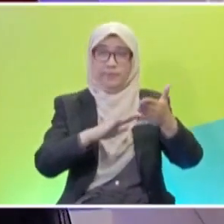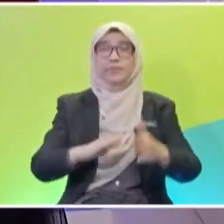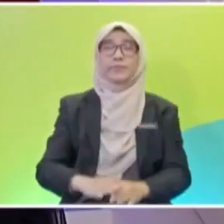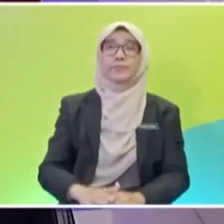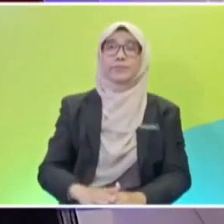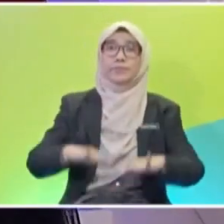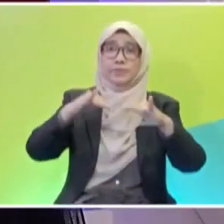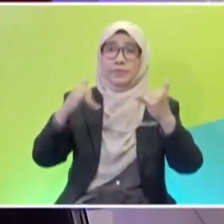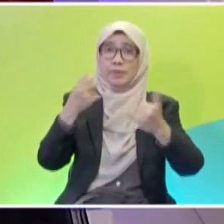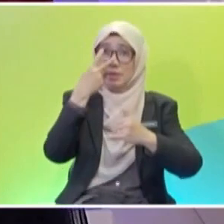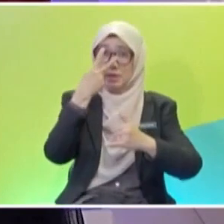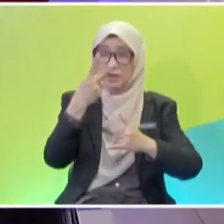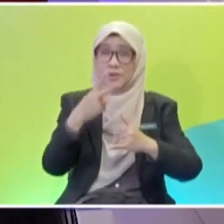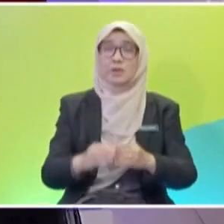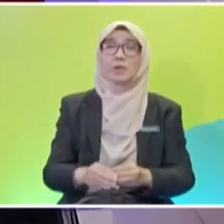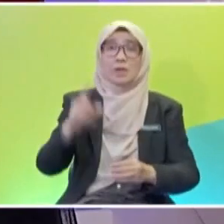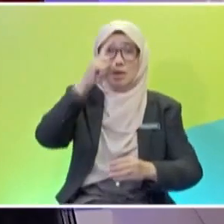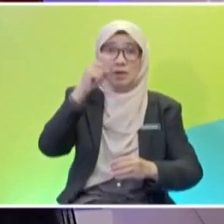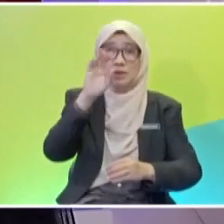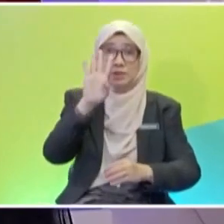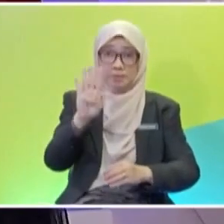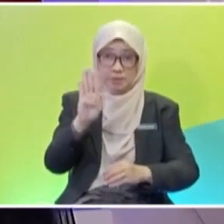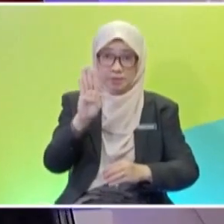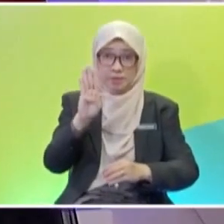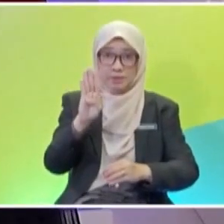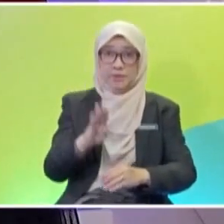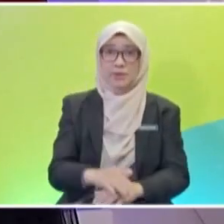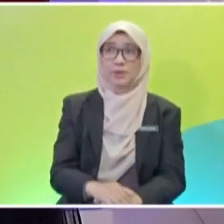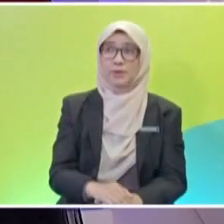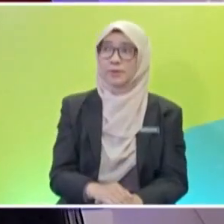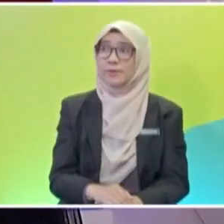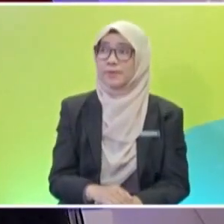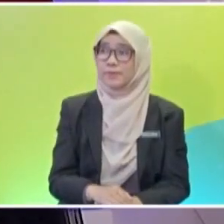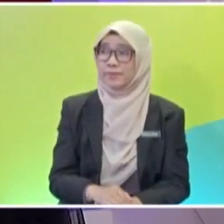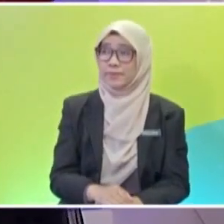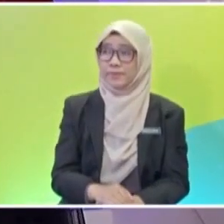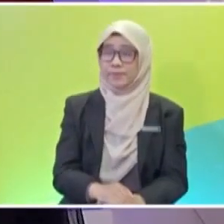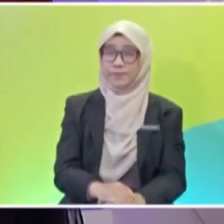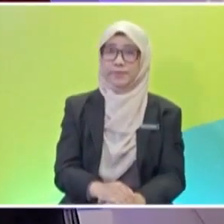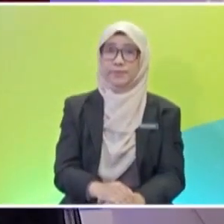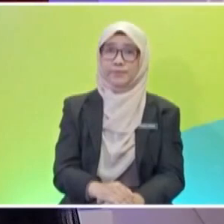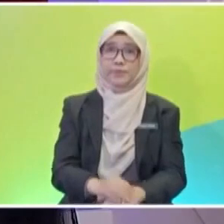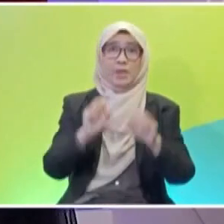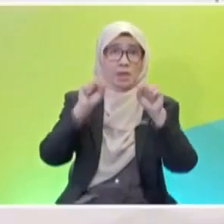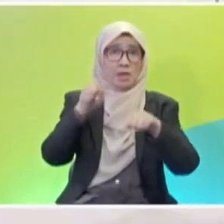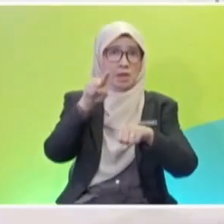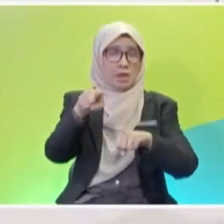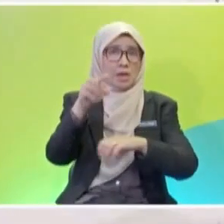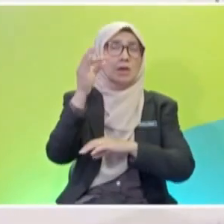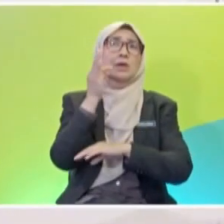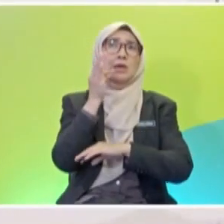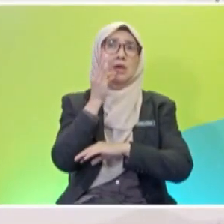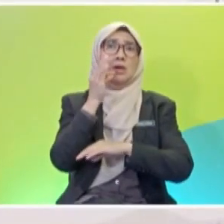the monitor, look at question B, which is in your textbook on page 112. Can you guess